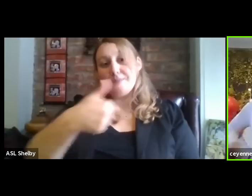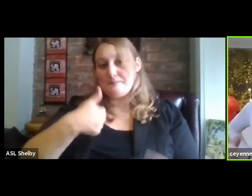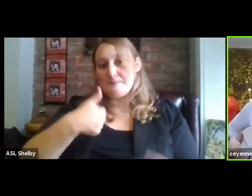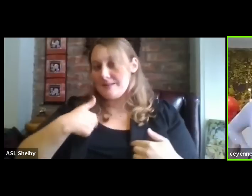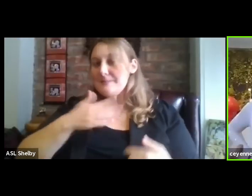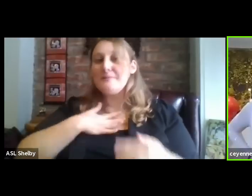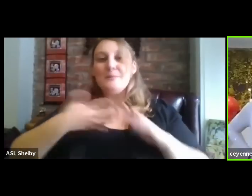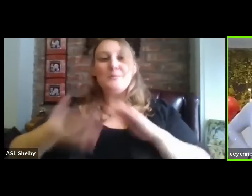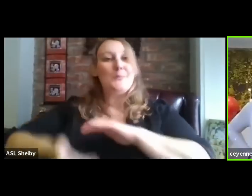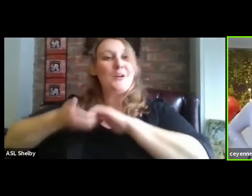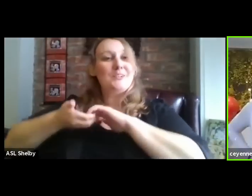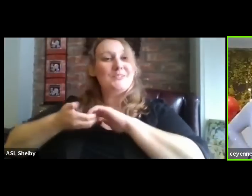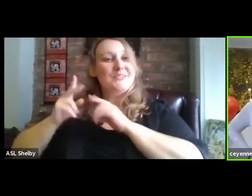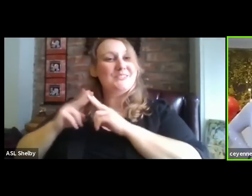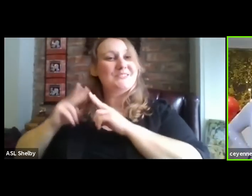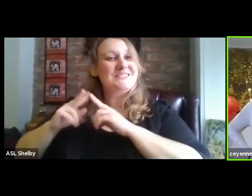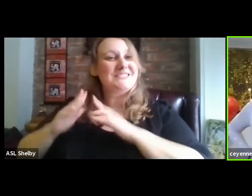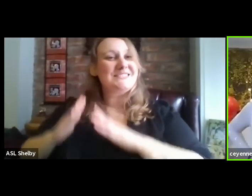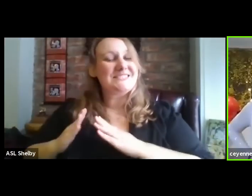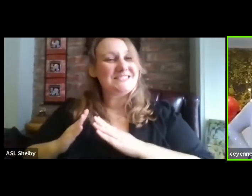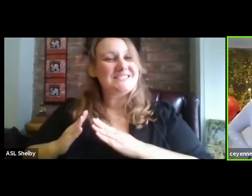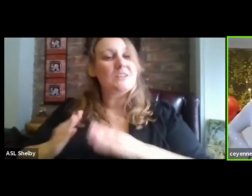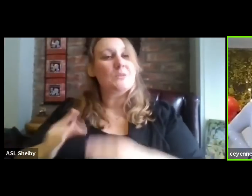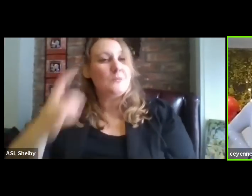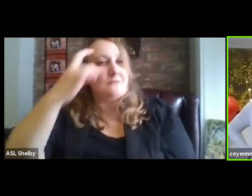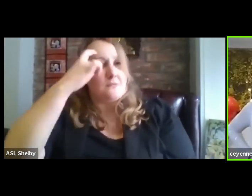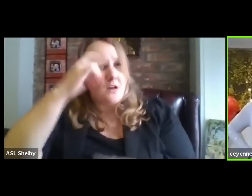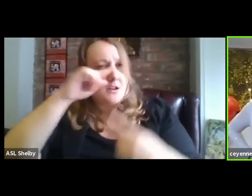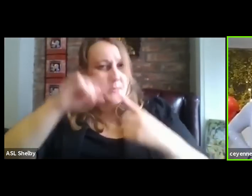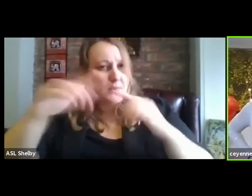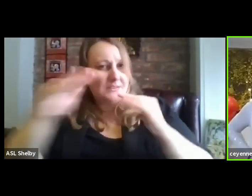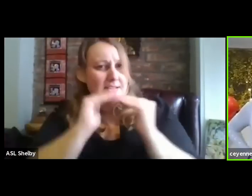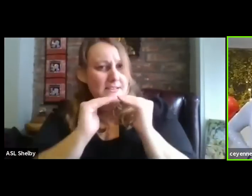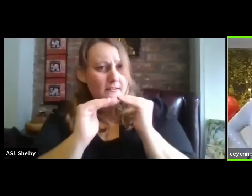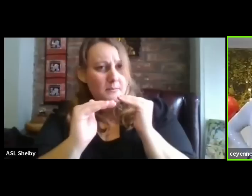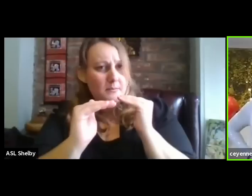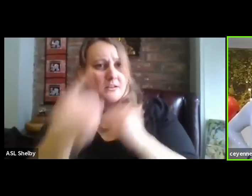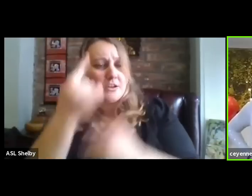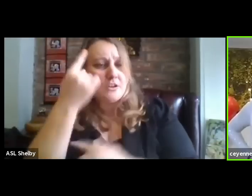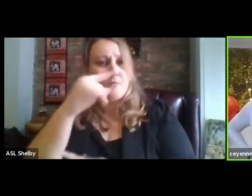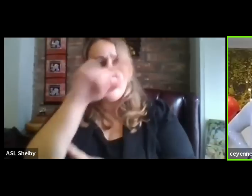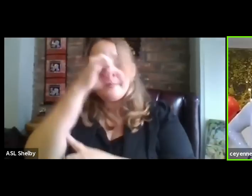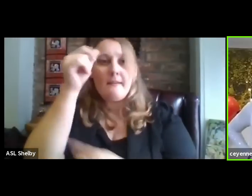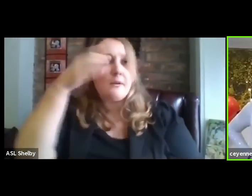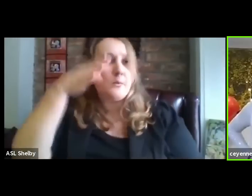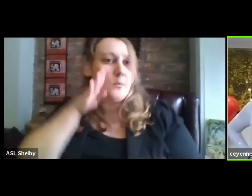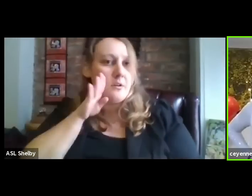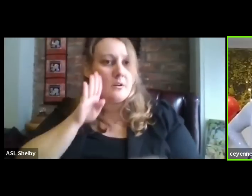we've actually thought about sustainability for a Black and brown body.